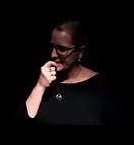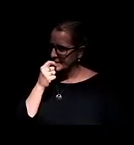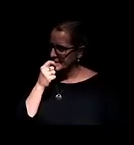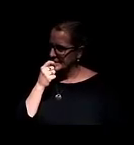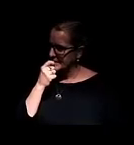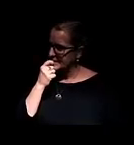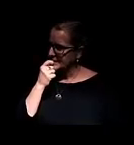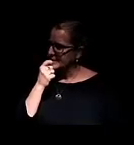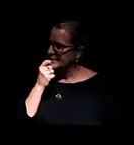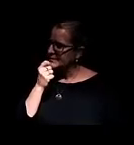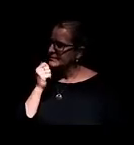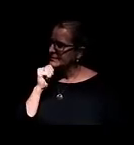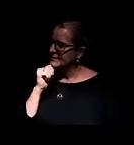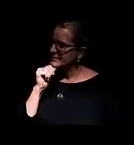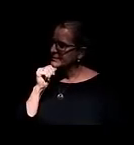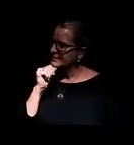that your yeah. question?